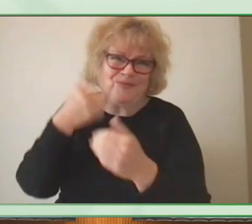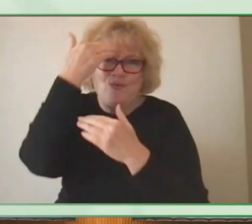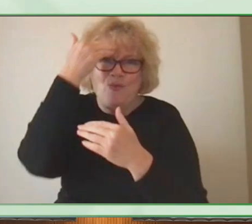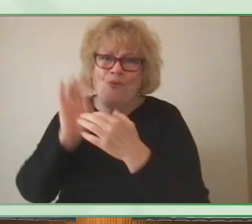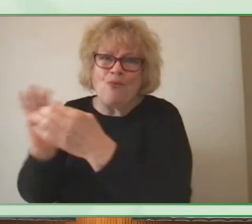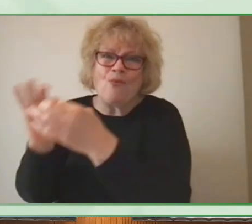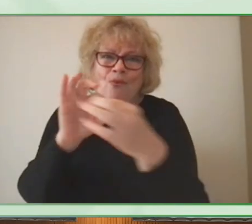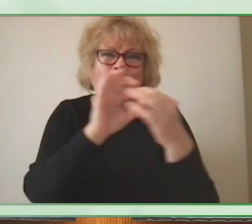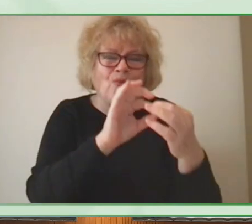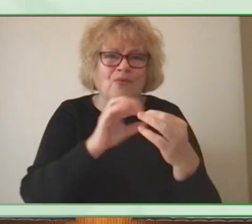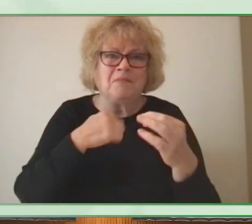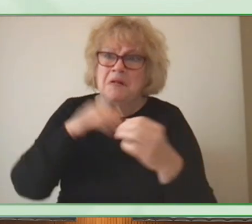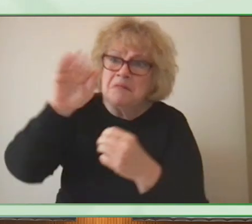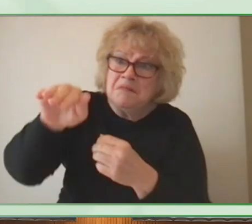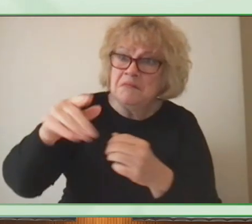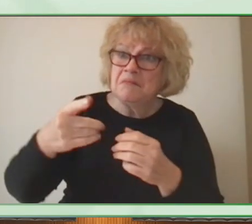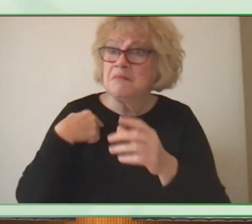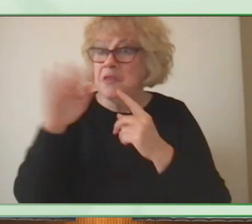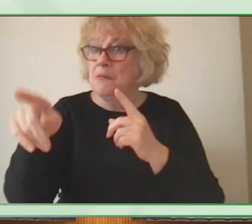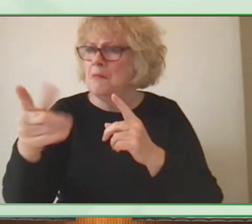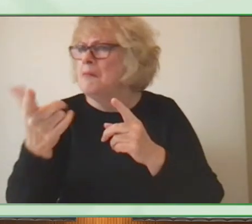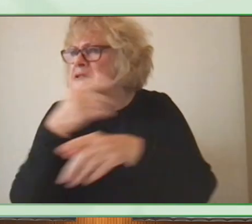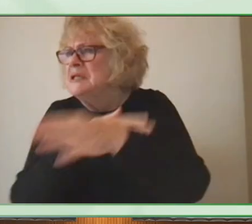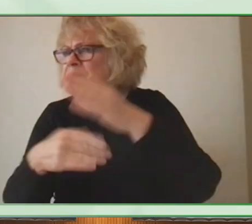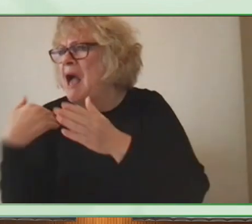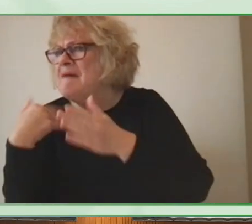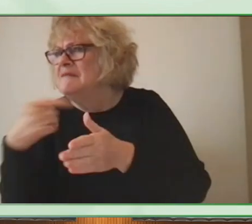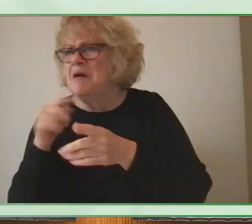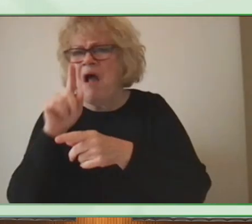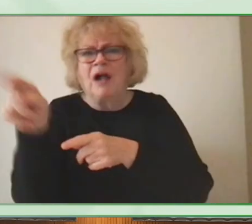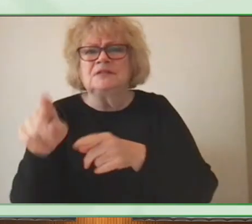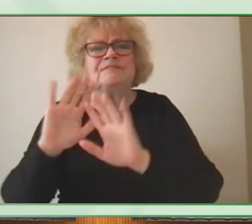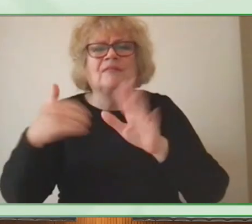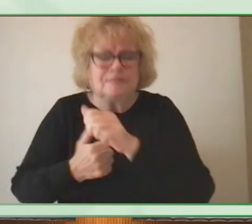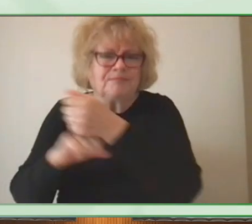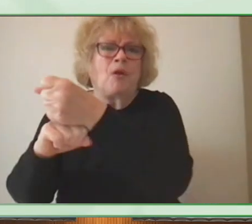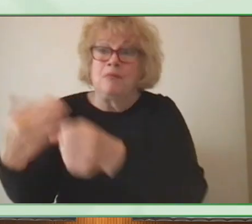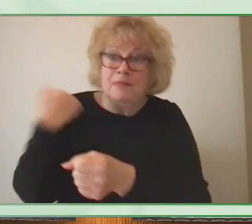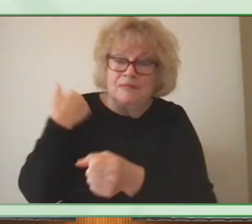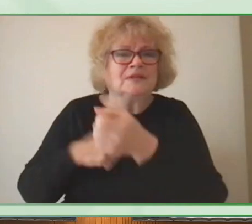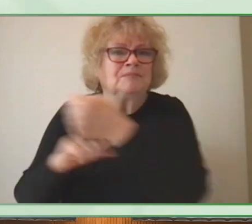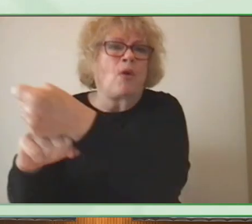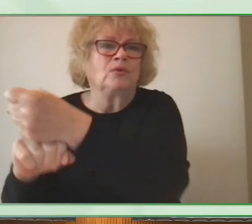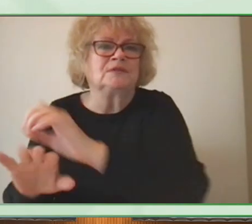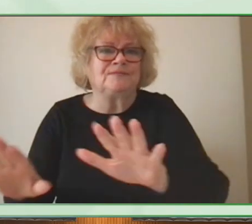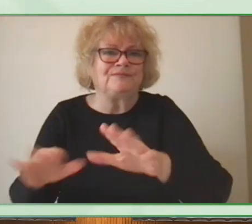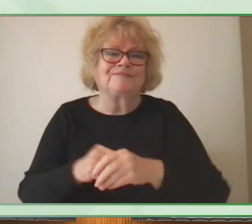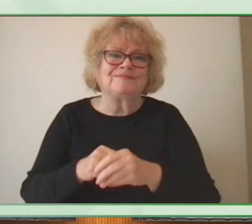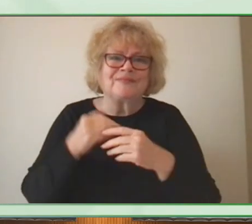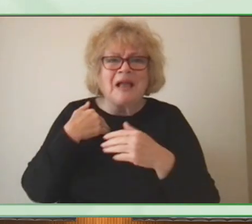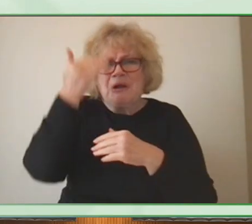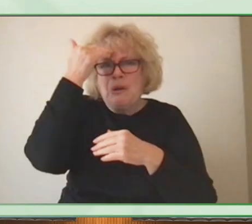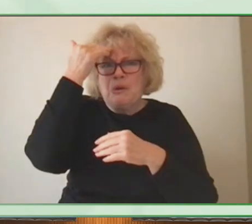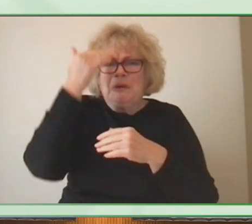need a wheelchair when person said that he or she lost wheelchair during the